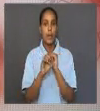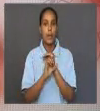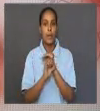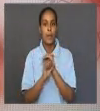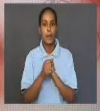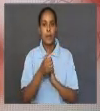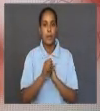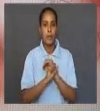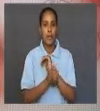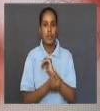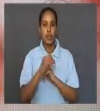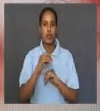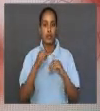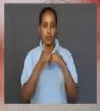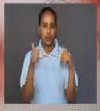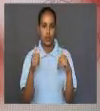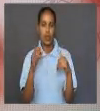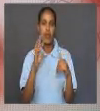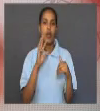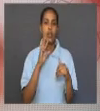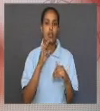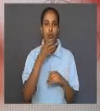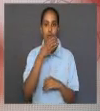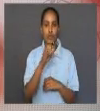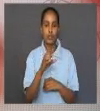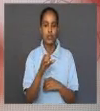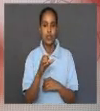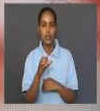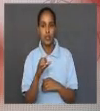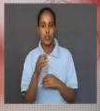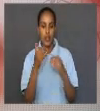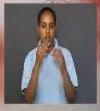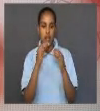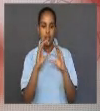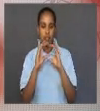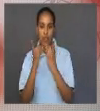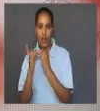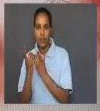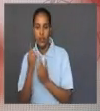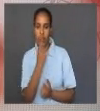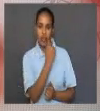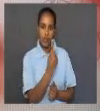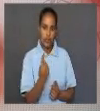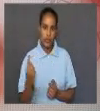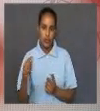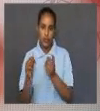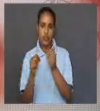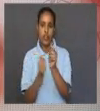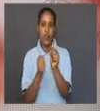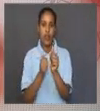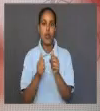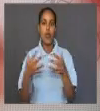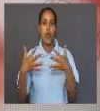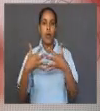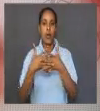their dissociations in water solution, classify each of the following